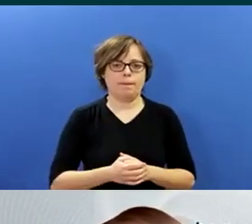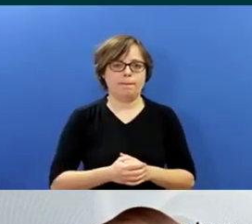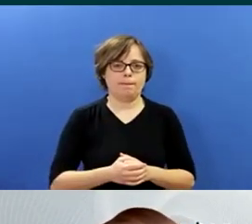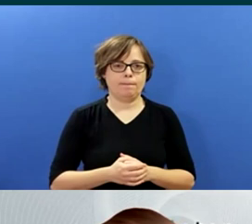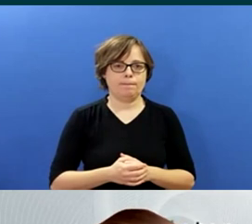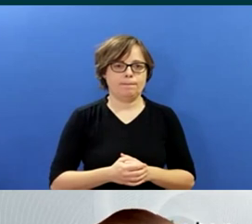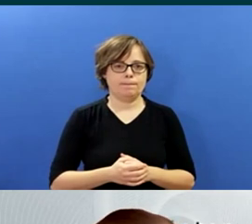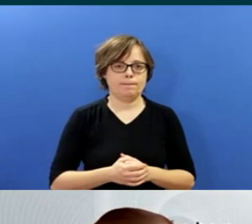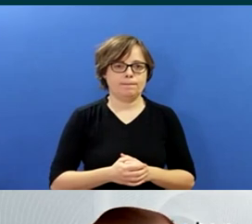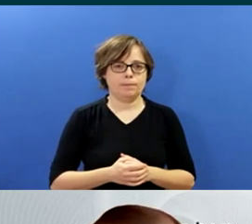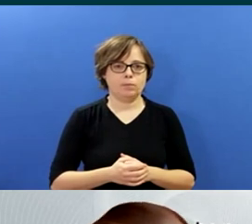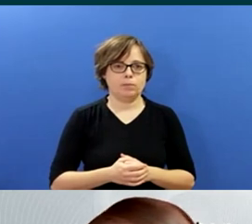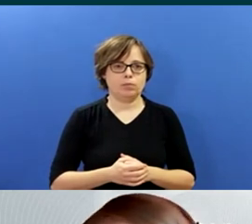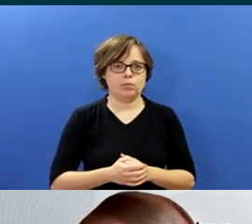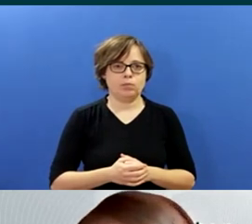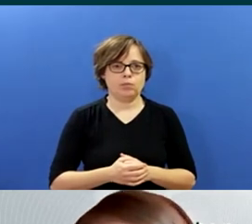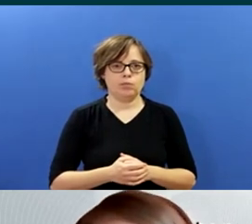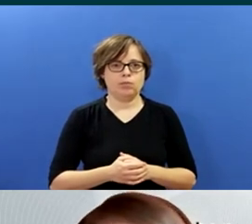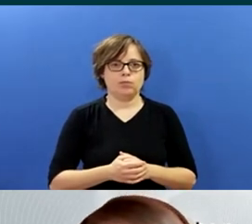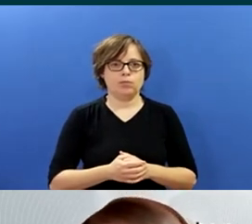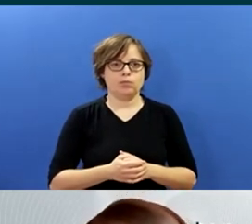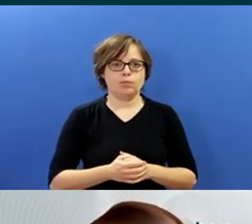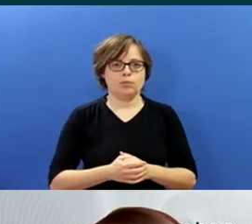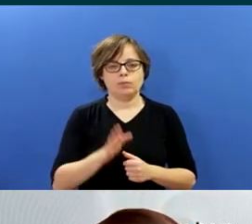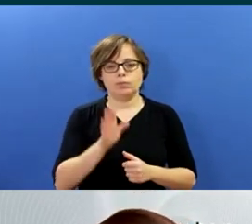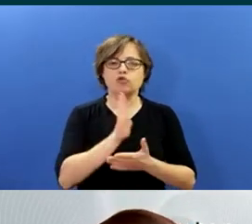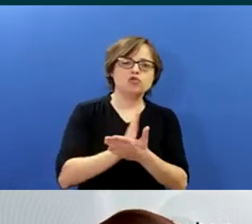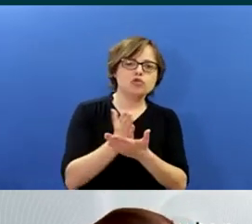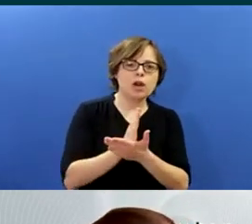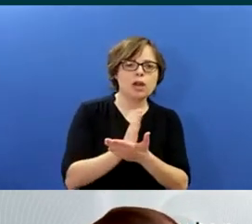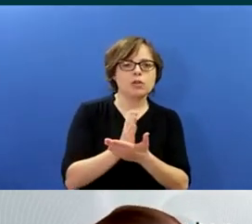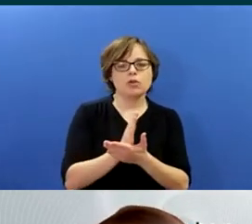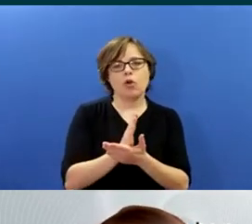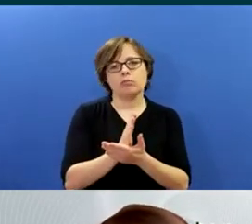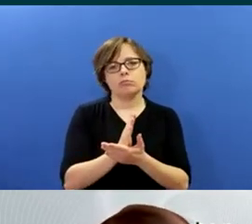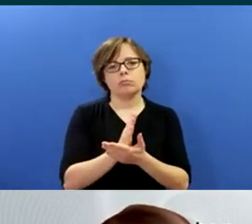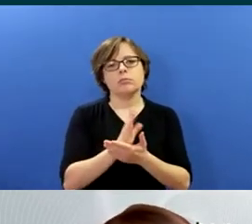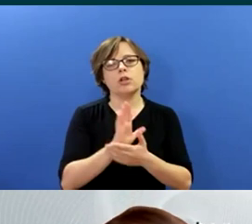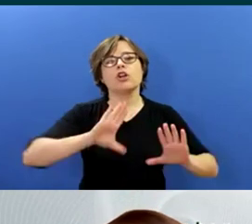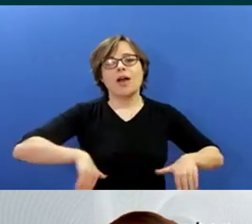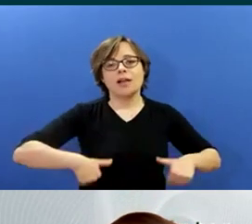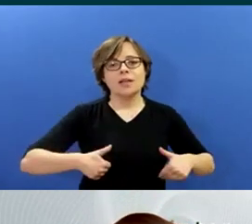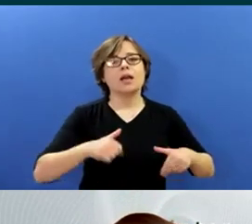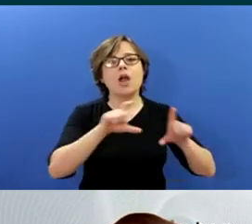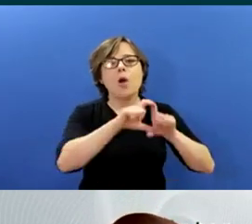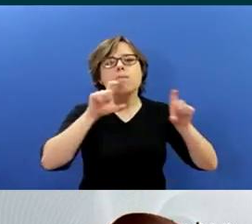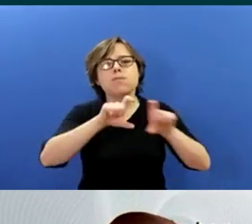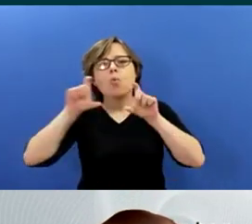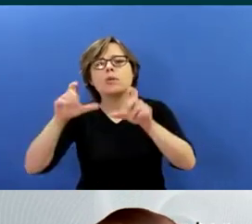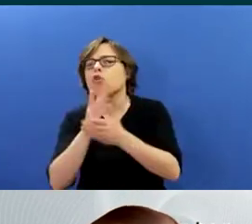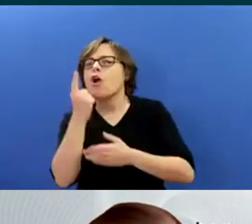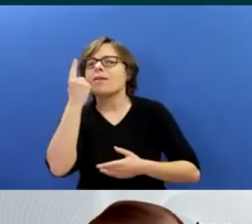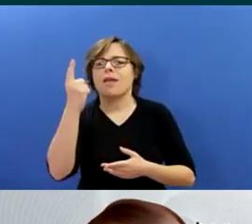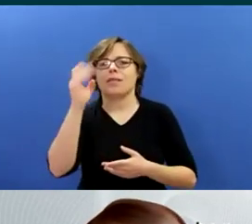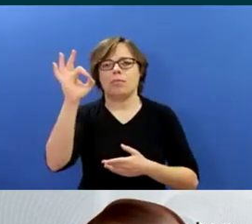So on average, it is estimated that only 1% of the building stock in Switzerland is renovated each year. And in order to